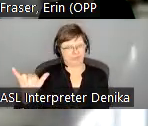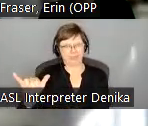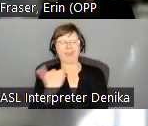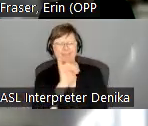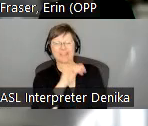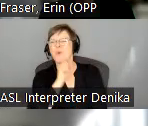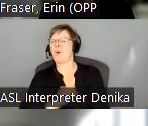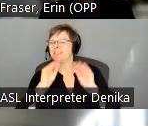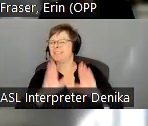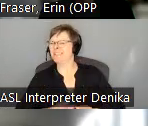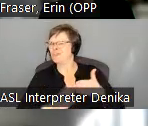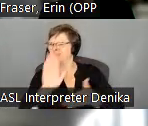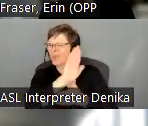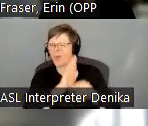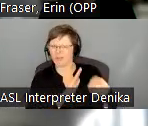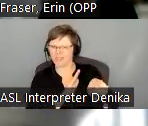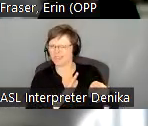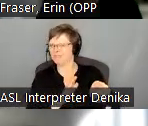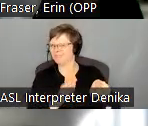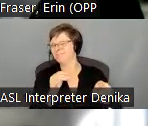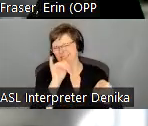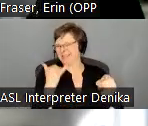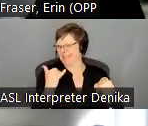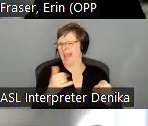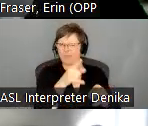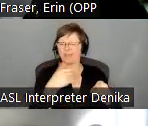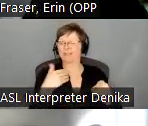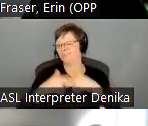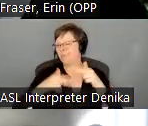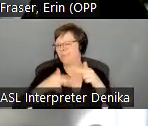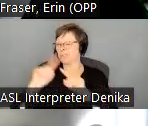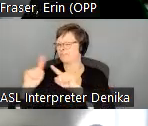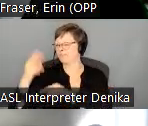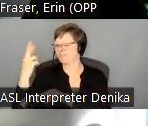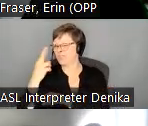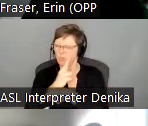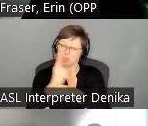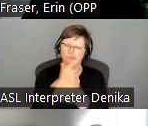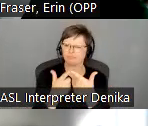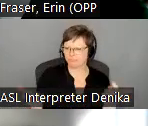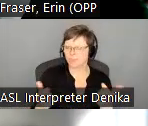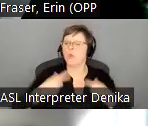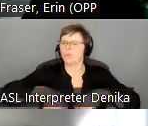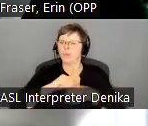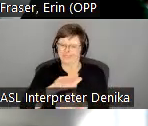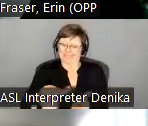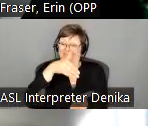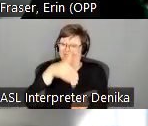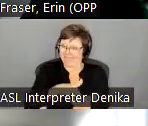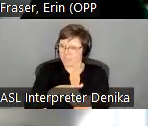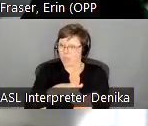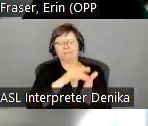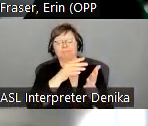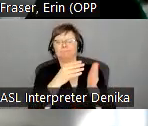That's a multi-purpose building now. So what is the Canadian Anti-Fraud Centre? Well, we're Canada's central repository for information